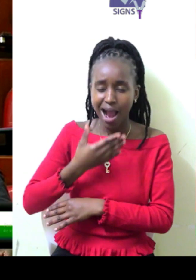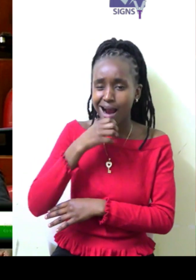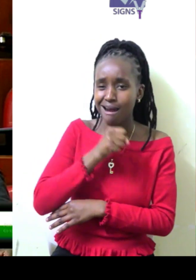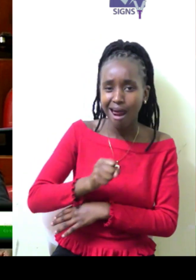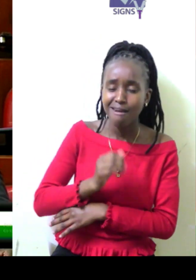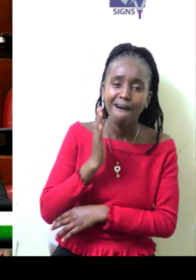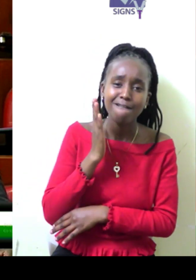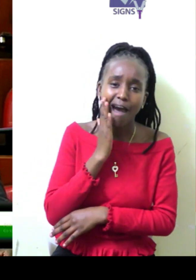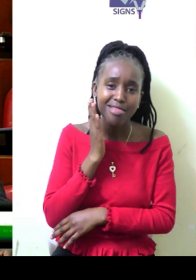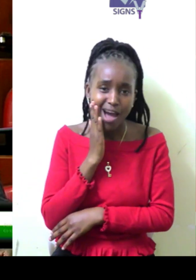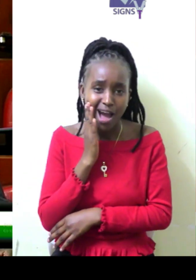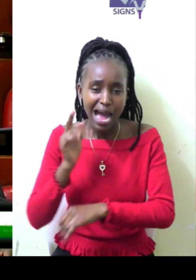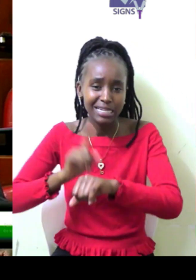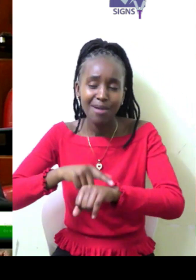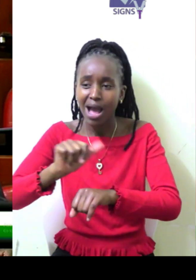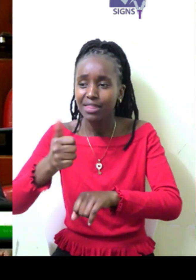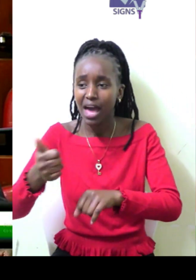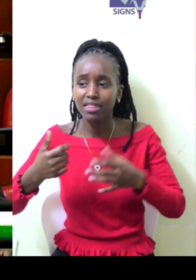being allocated huge tracts of land,